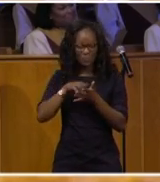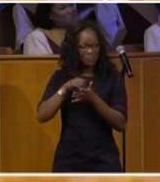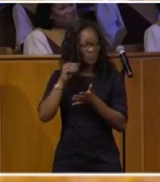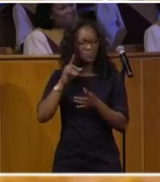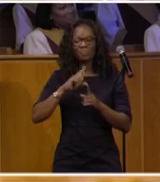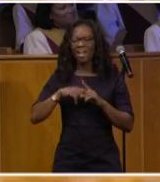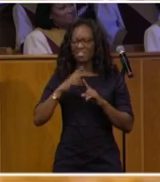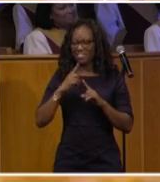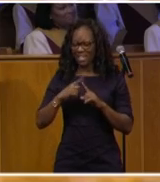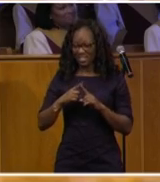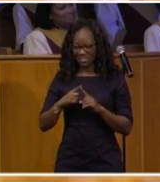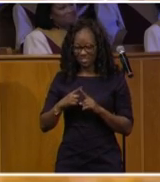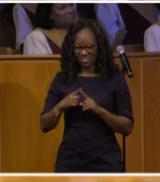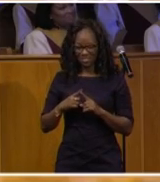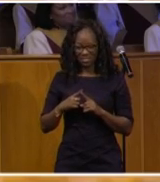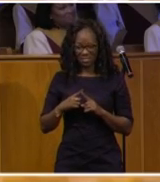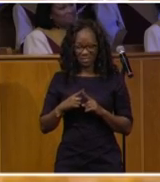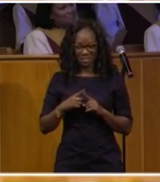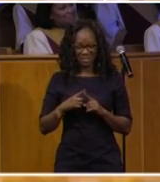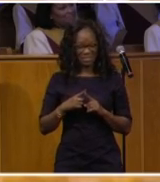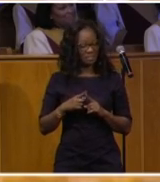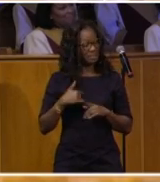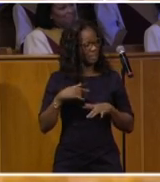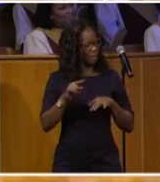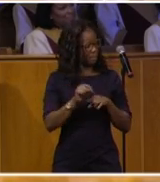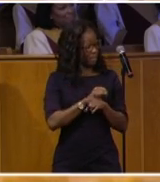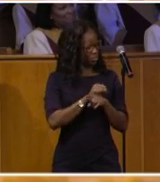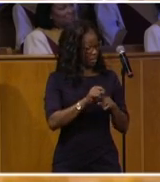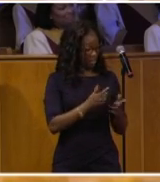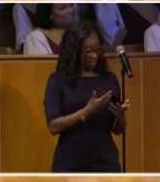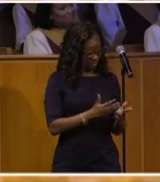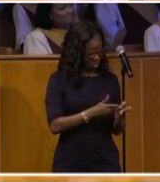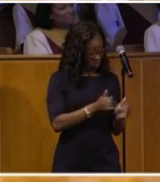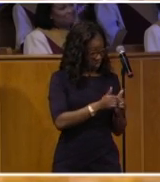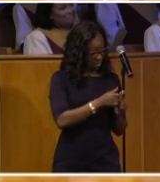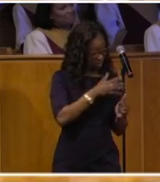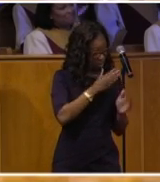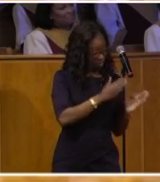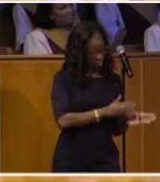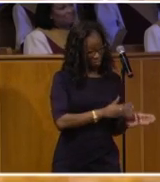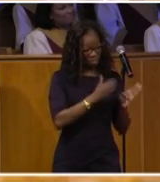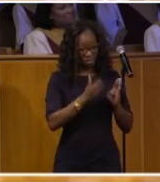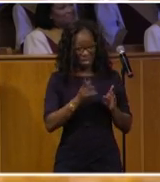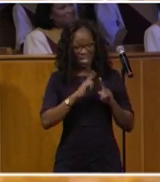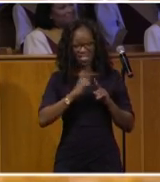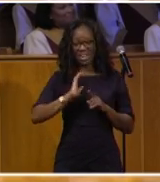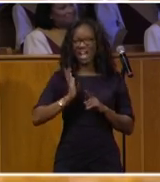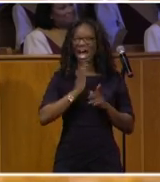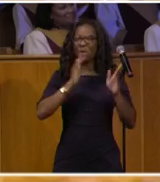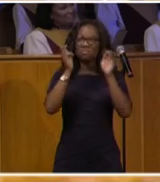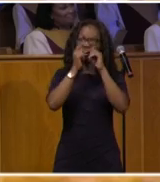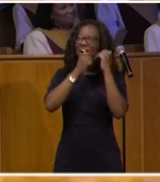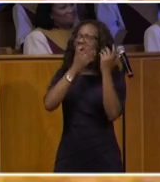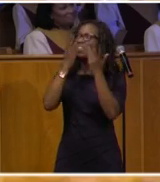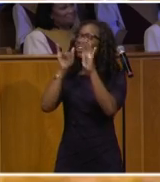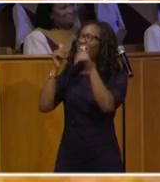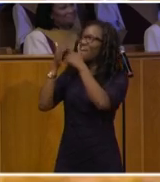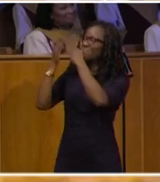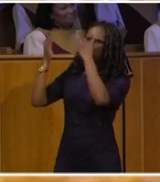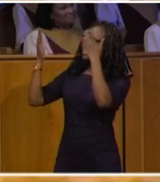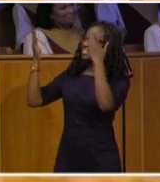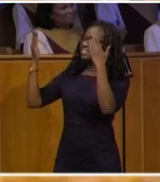And then my training moved on a little further where I learned to say, Our Father, which art in